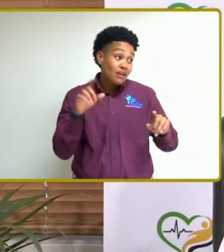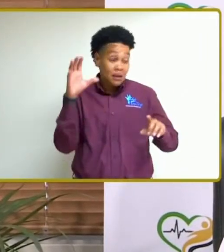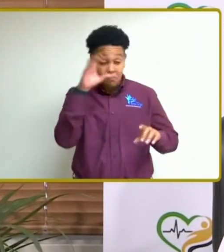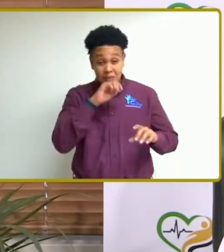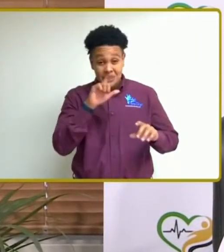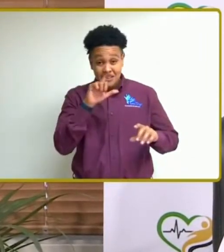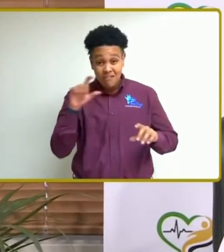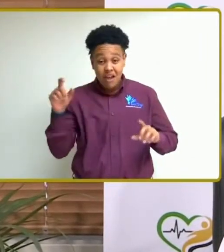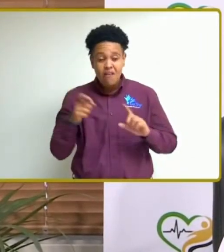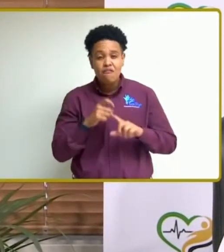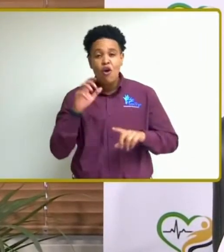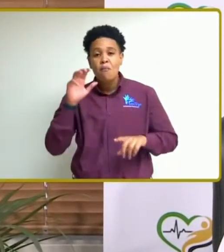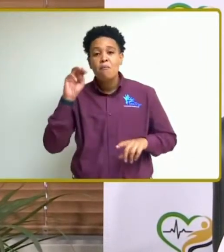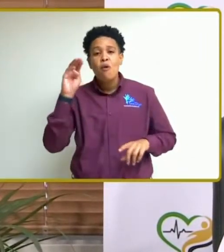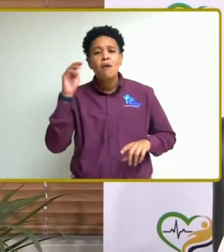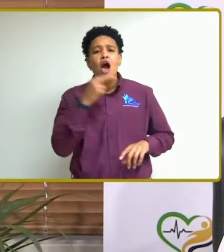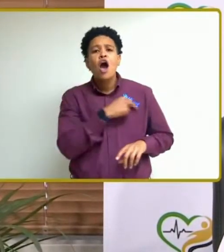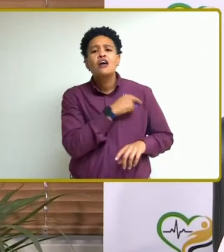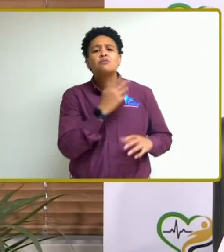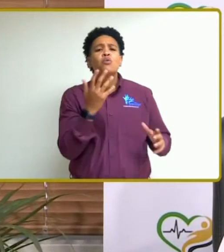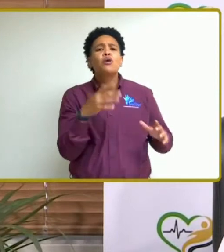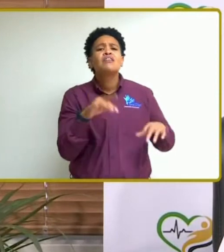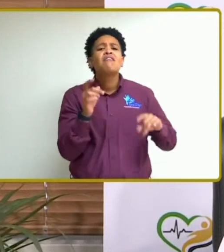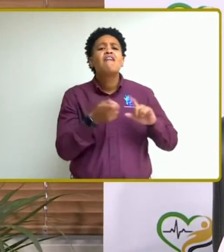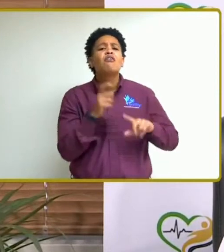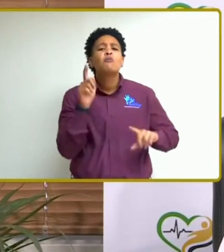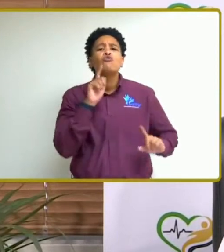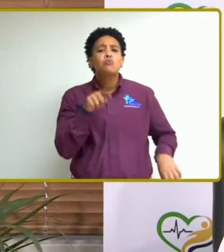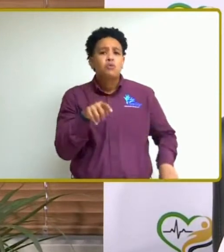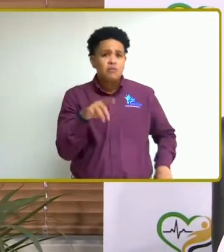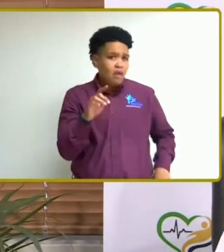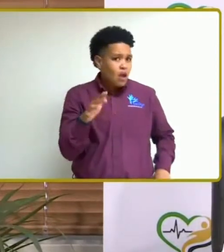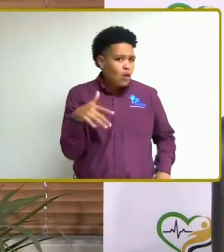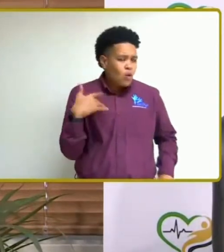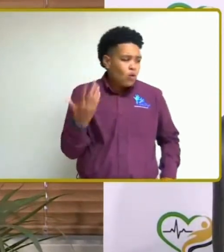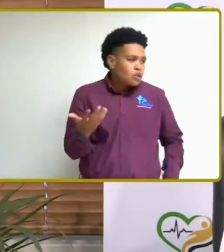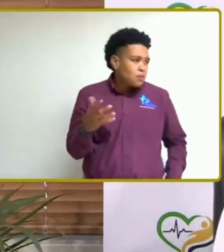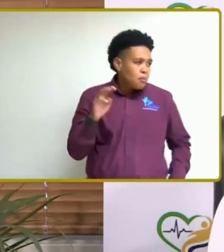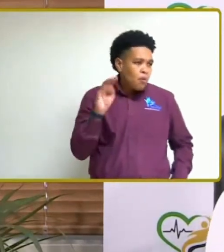Cornwall Regional Hospital? And if you have, what are the key takeaways from that report?